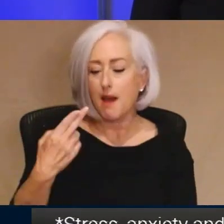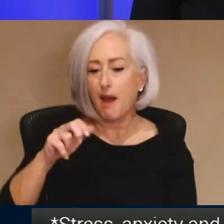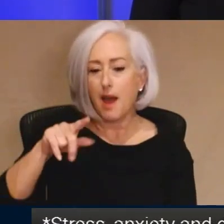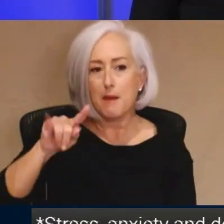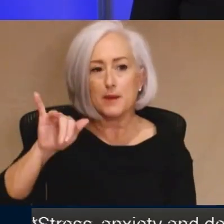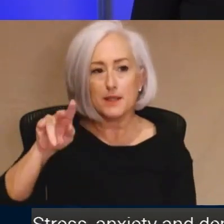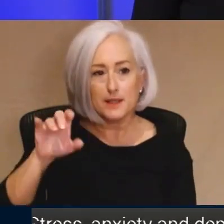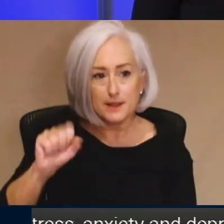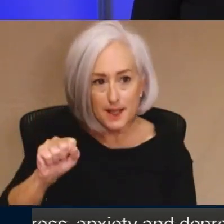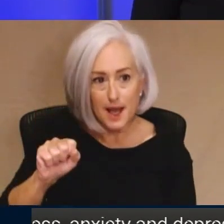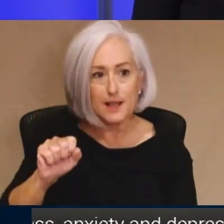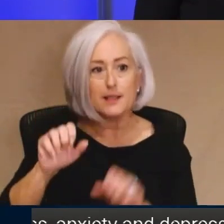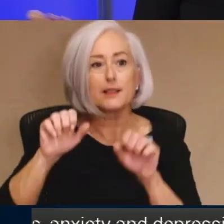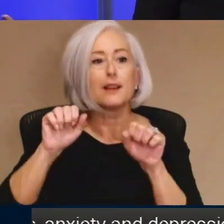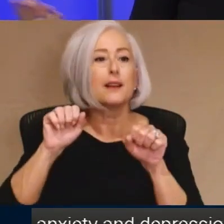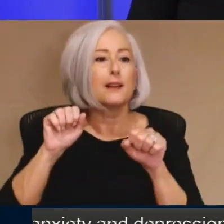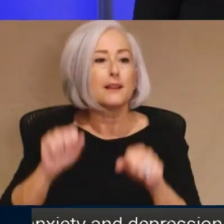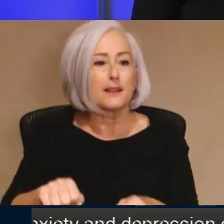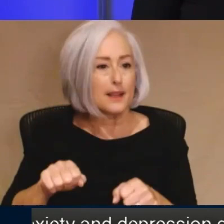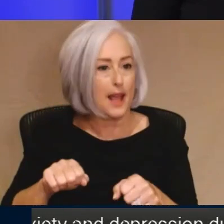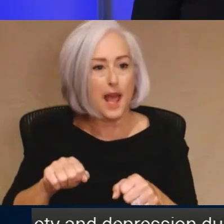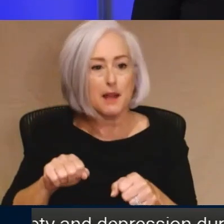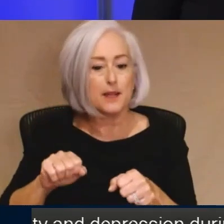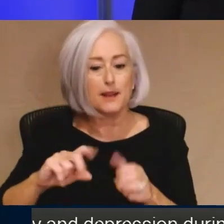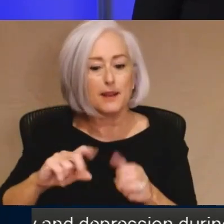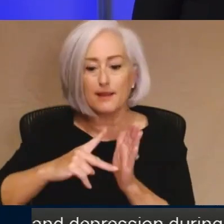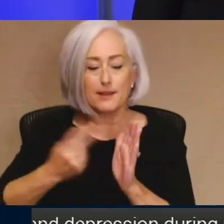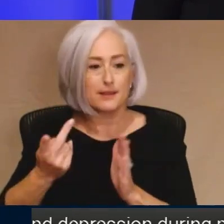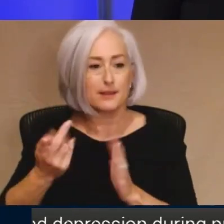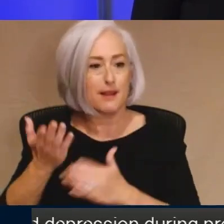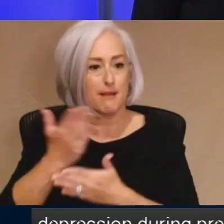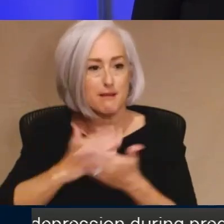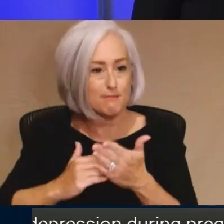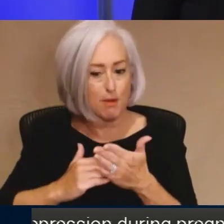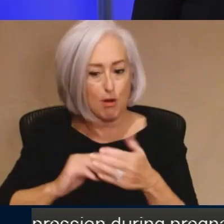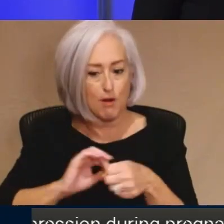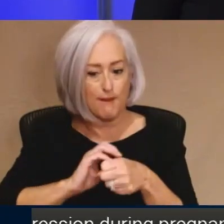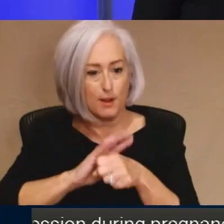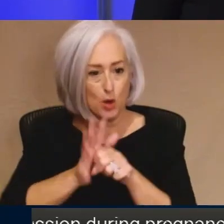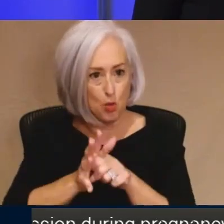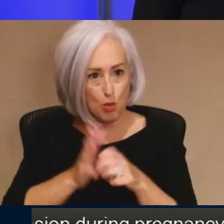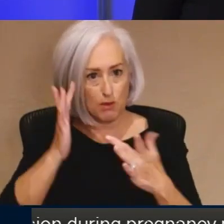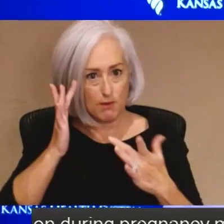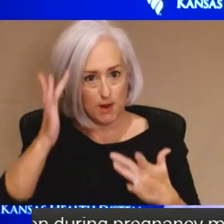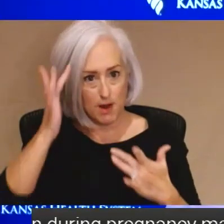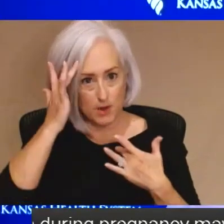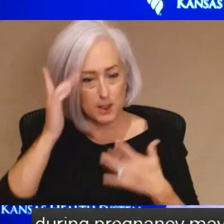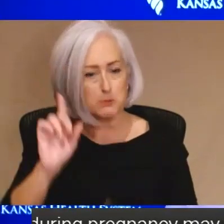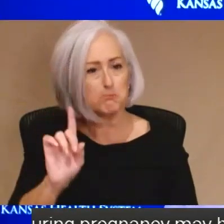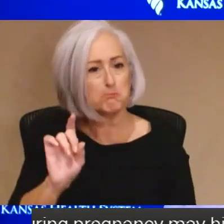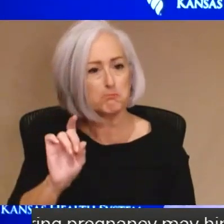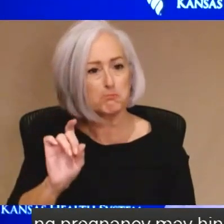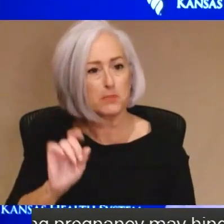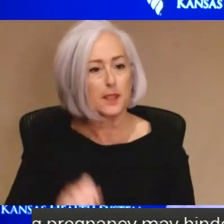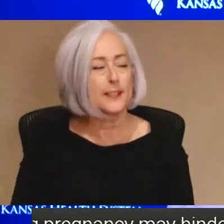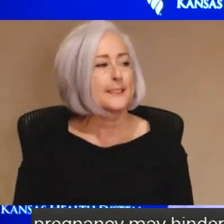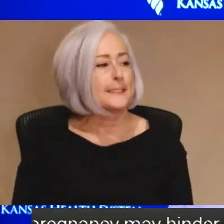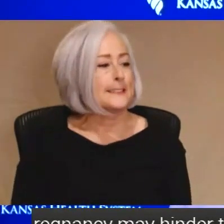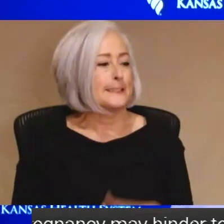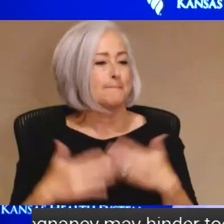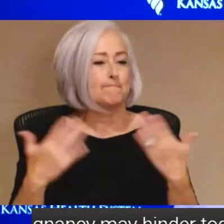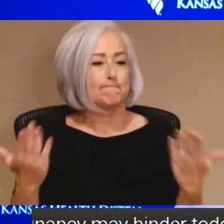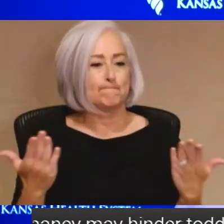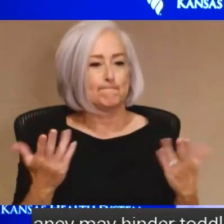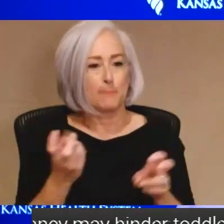coronavirus infection? And your thoughts, and then I want to ask Dr. Lauer as well. Yeah, I think that's difficult to say. I think, are we talking about